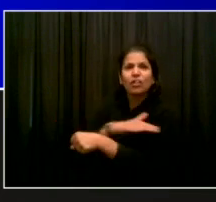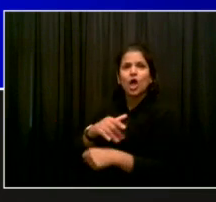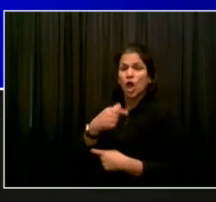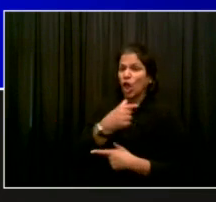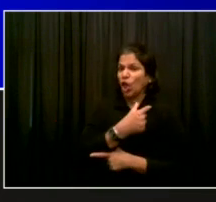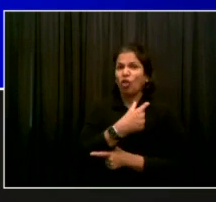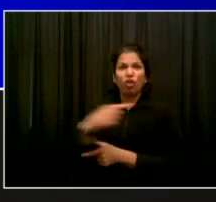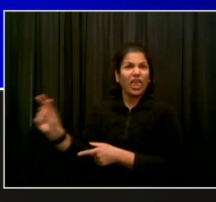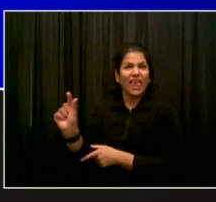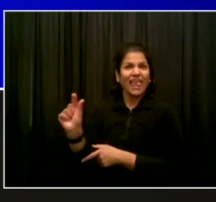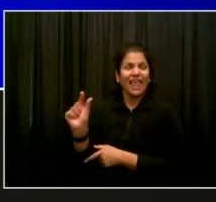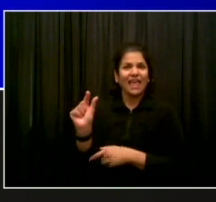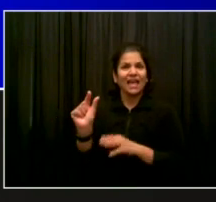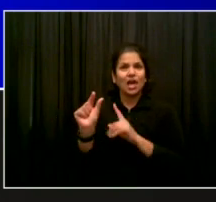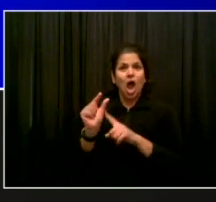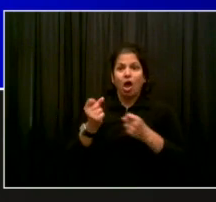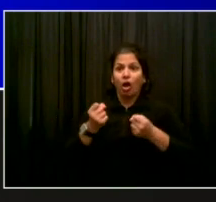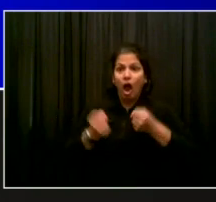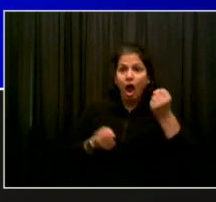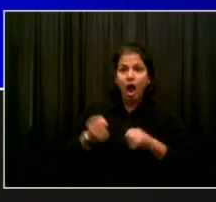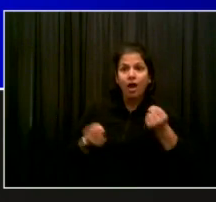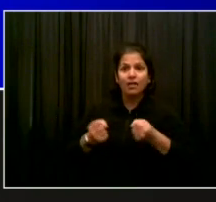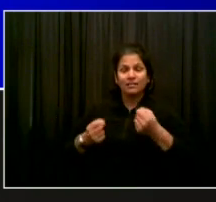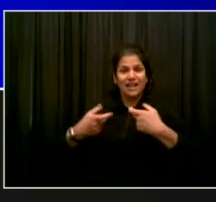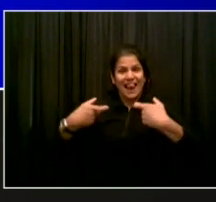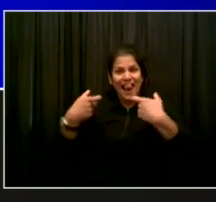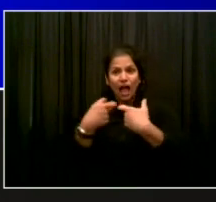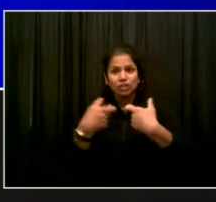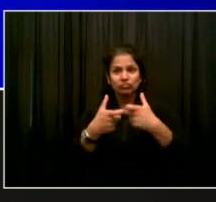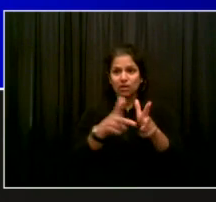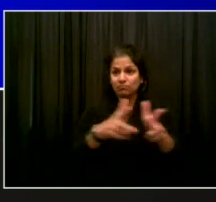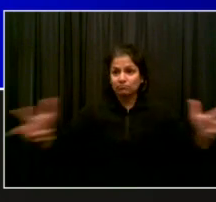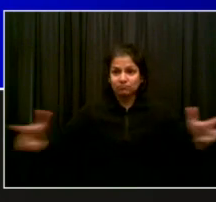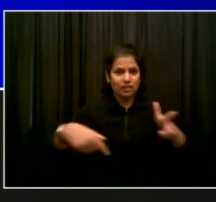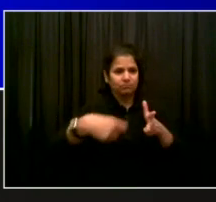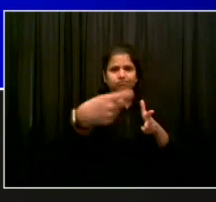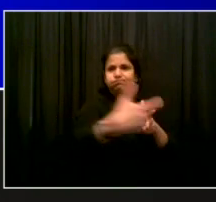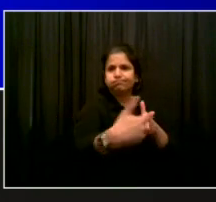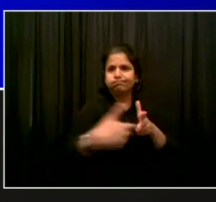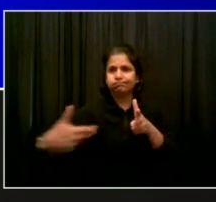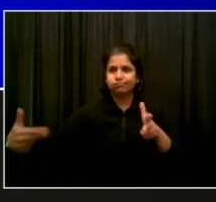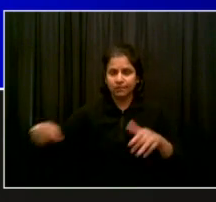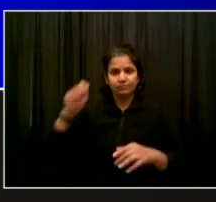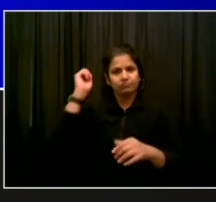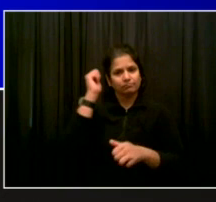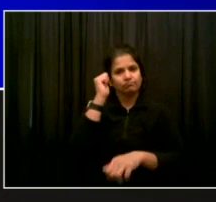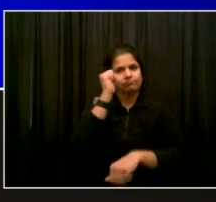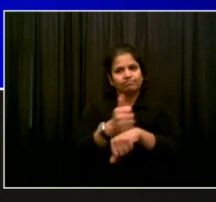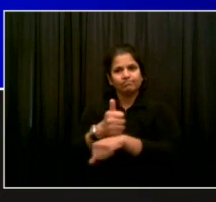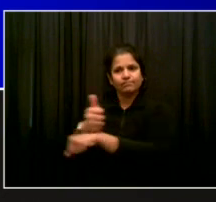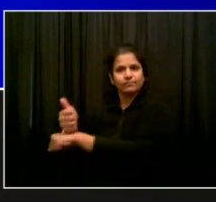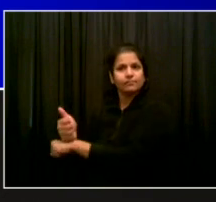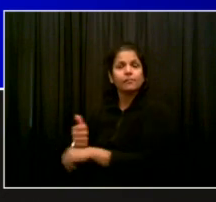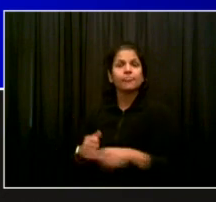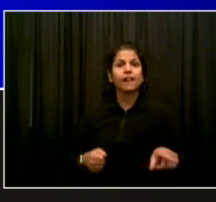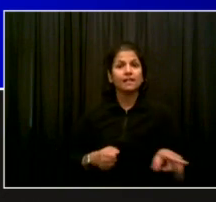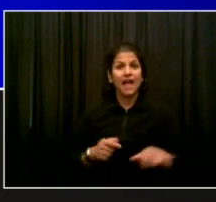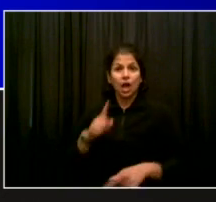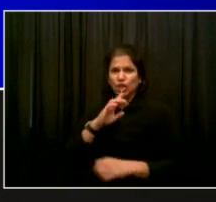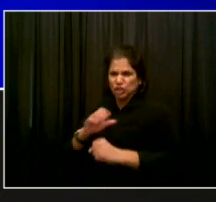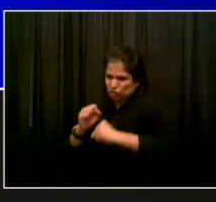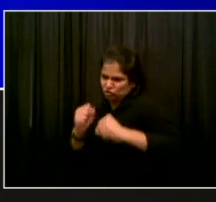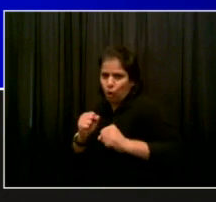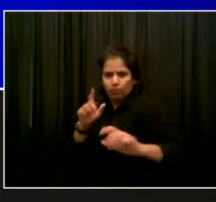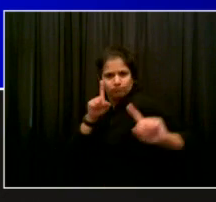become electric. So we have now the most aggressive targets in the country for converting our vehicles to electric. We have